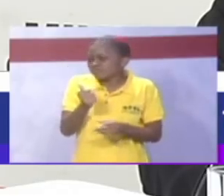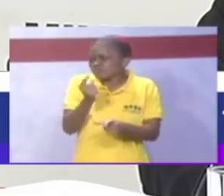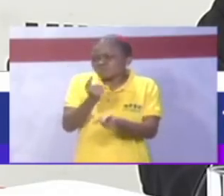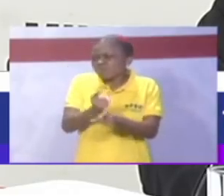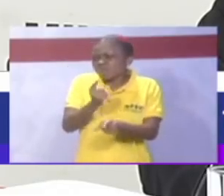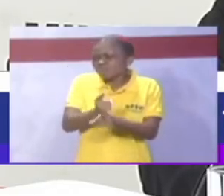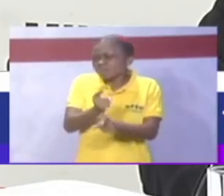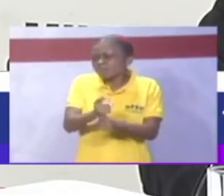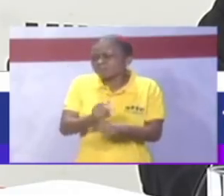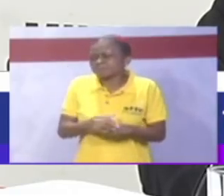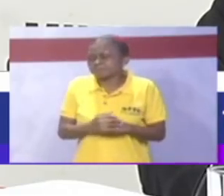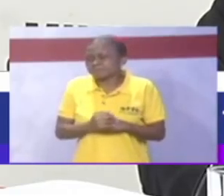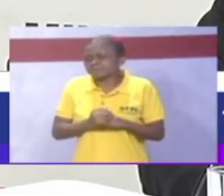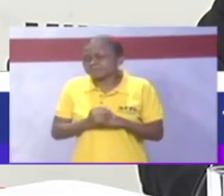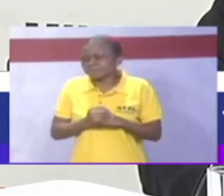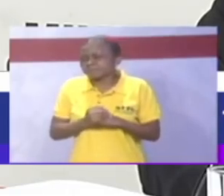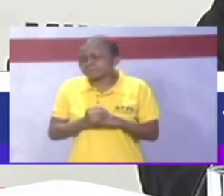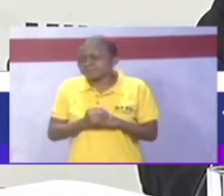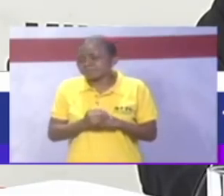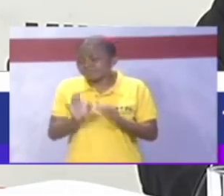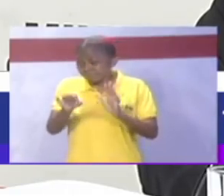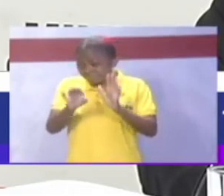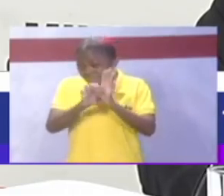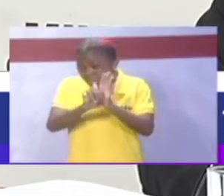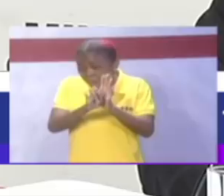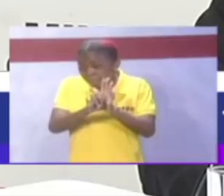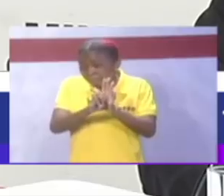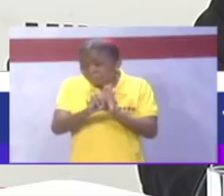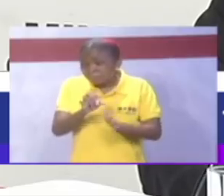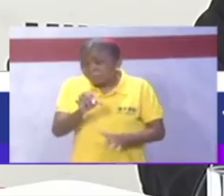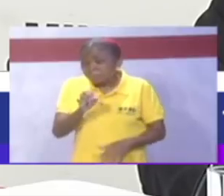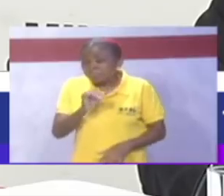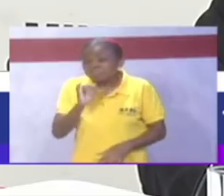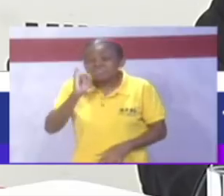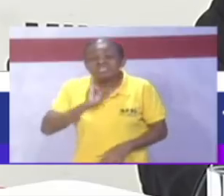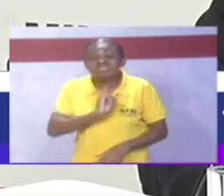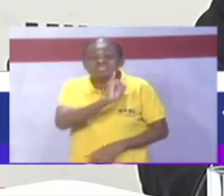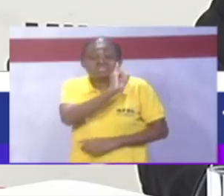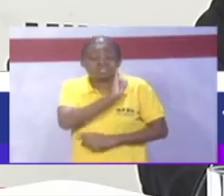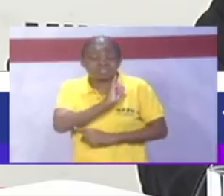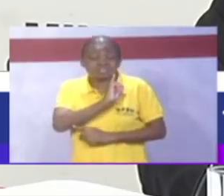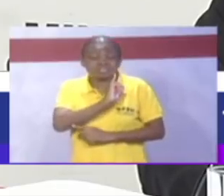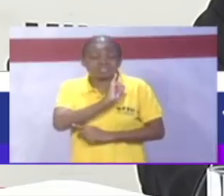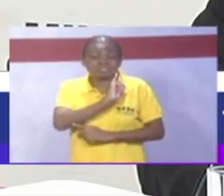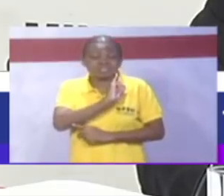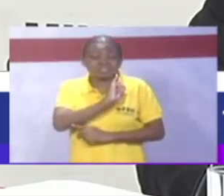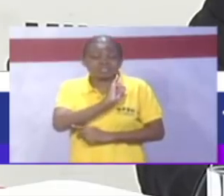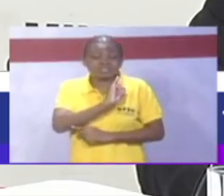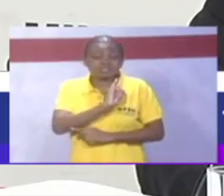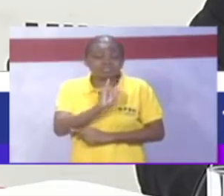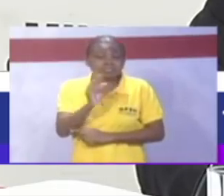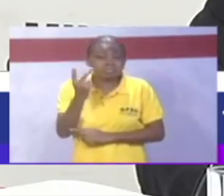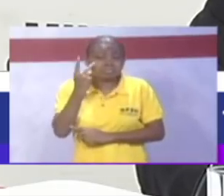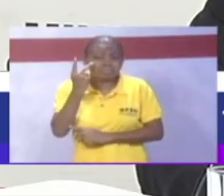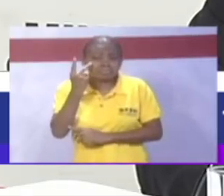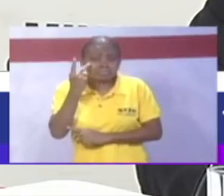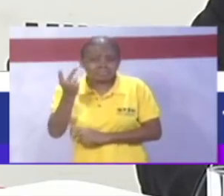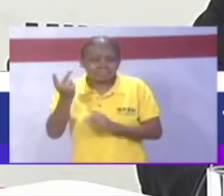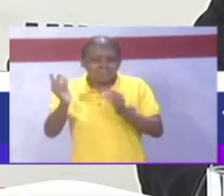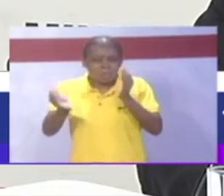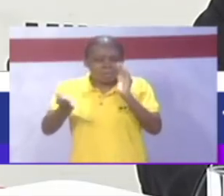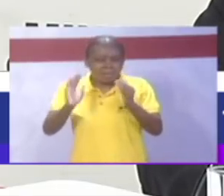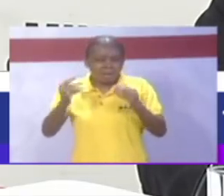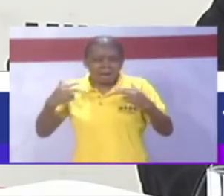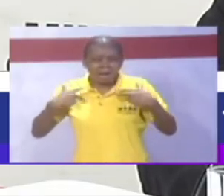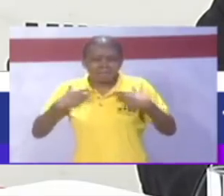at Italy, which had a case fatality ratio very similar to ours, the difference there between them and other European countries is the fact